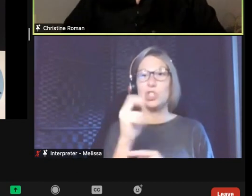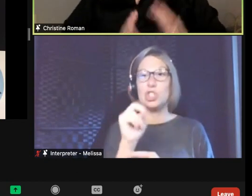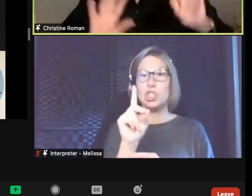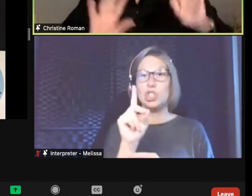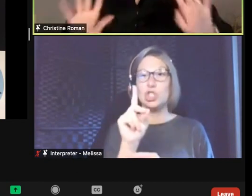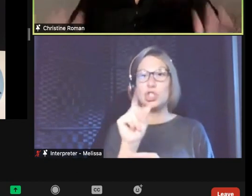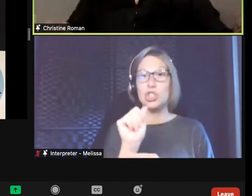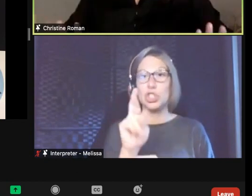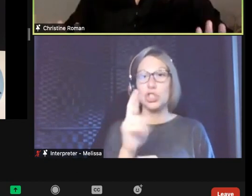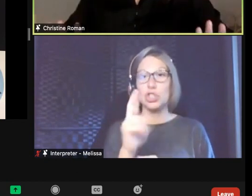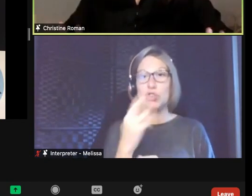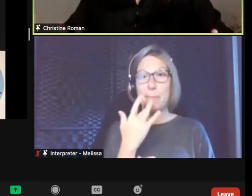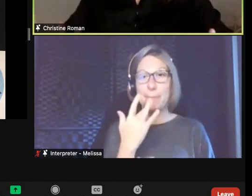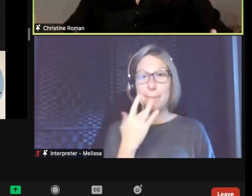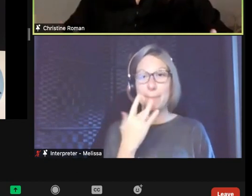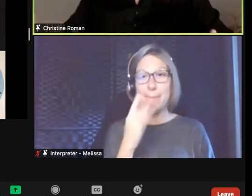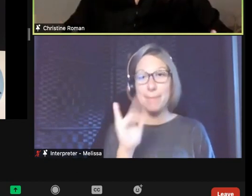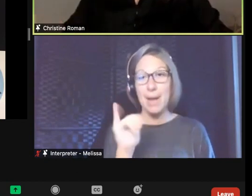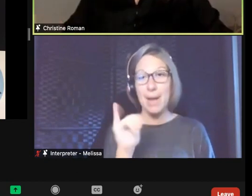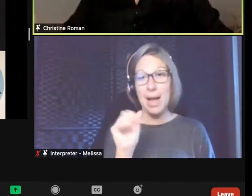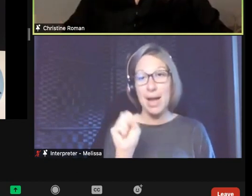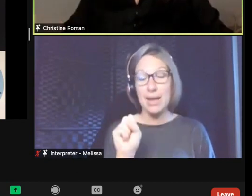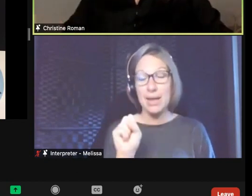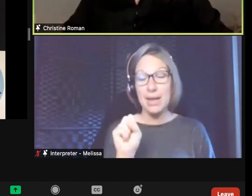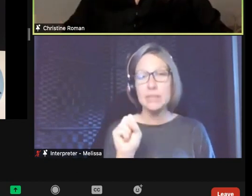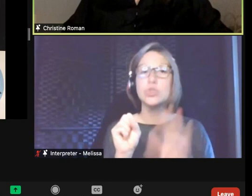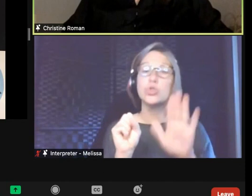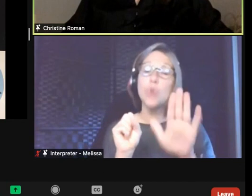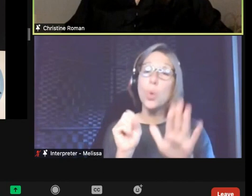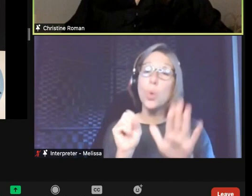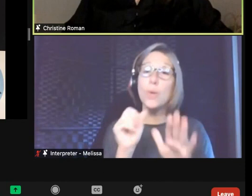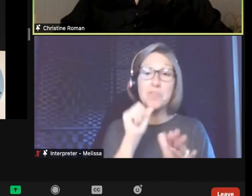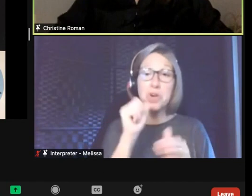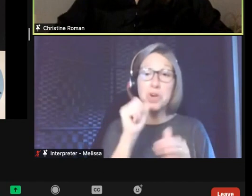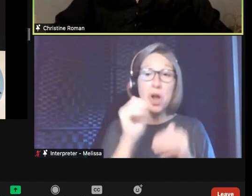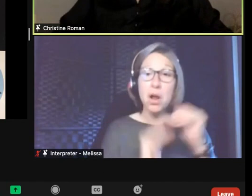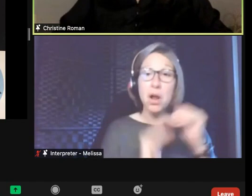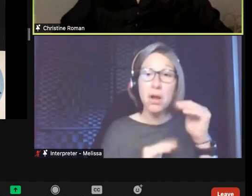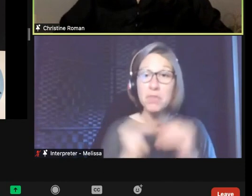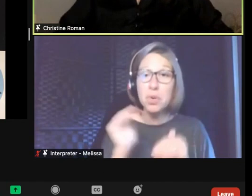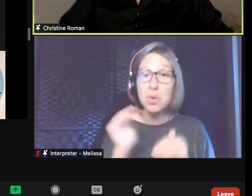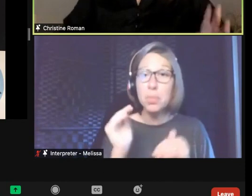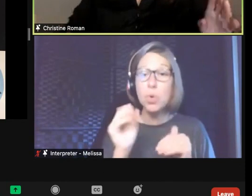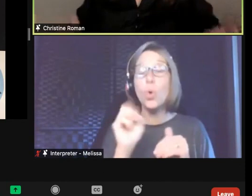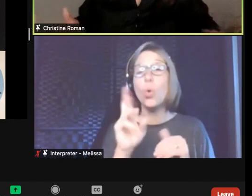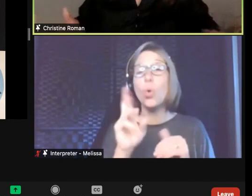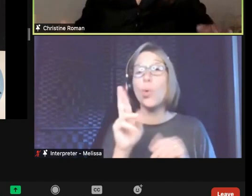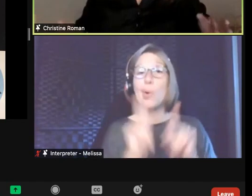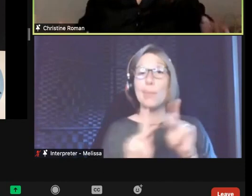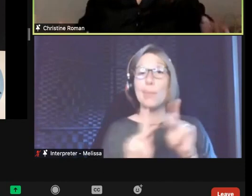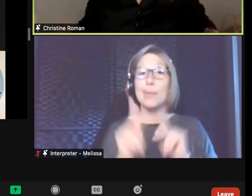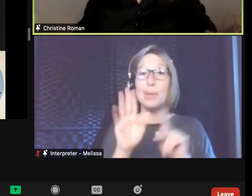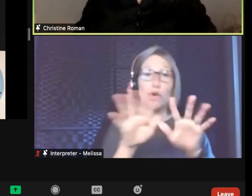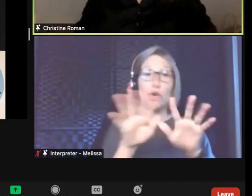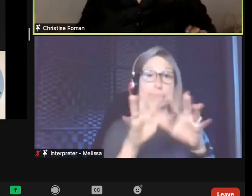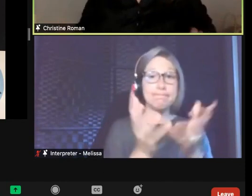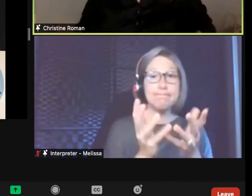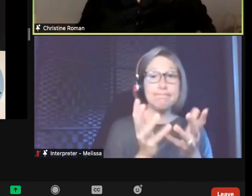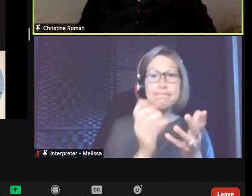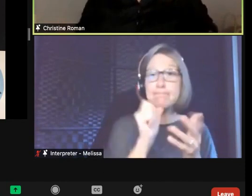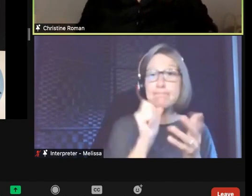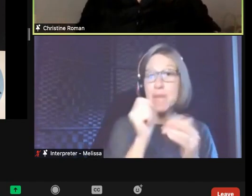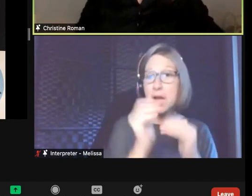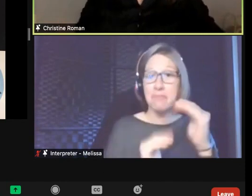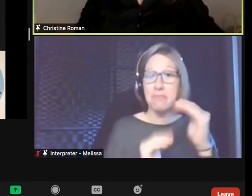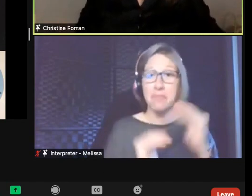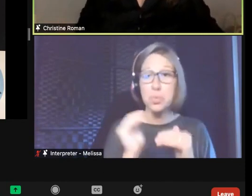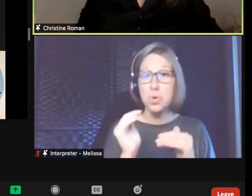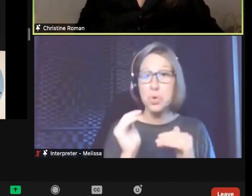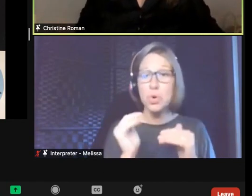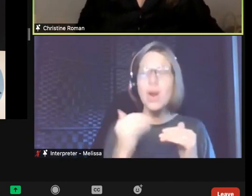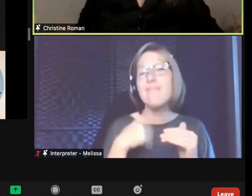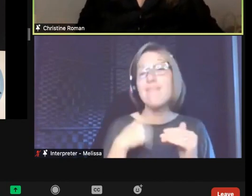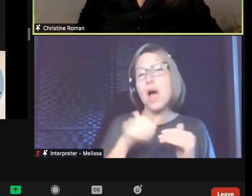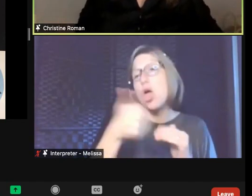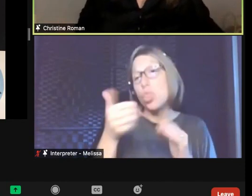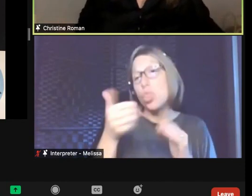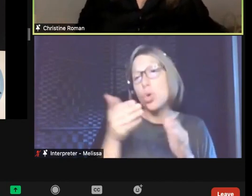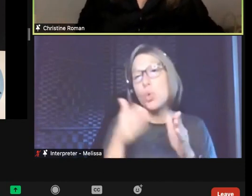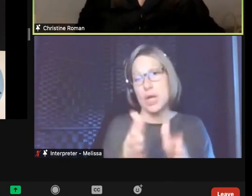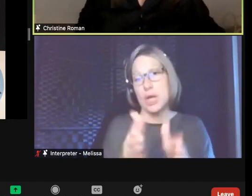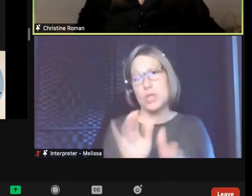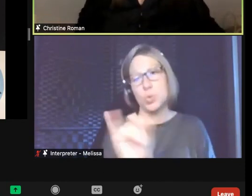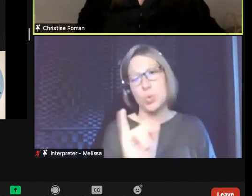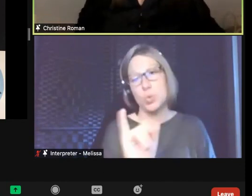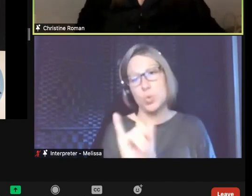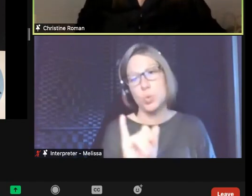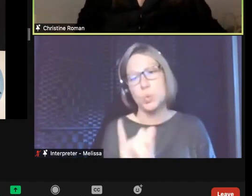that if you're not comfortable doing this, or people in your sphere are not comfortable with you doing this, there's another way you can do it as